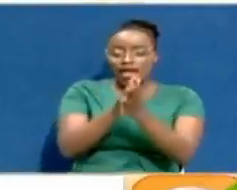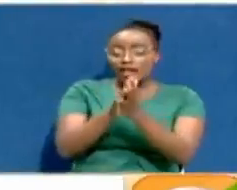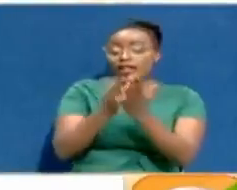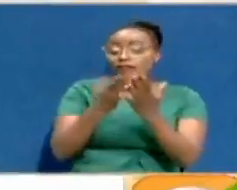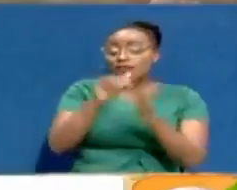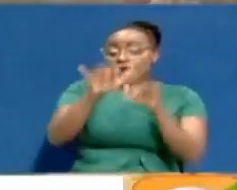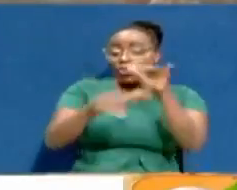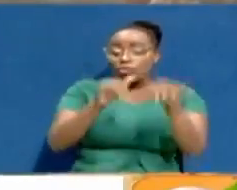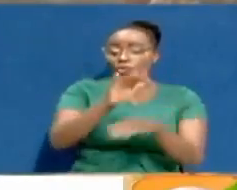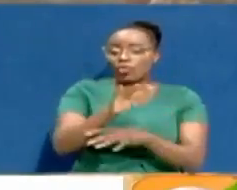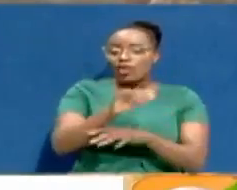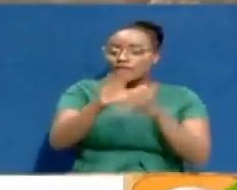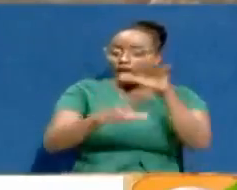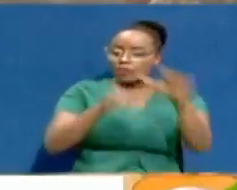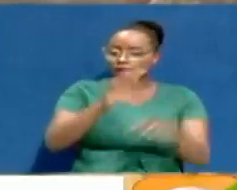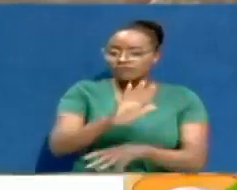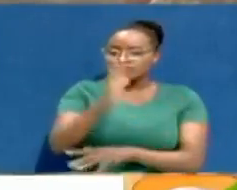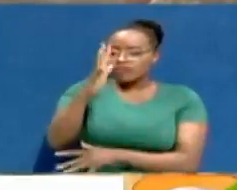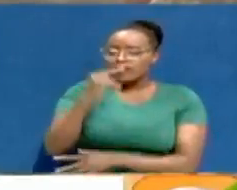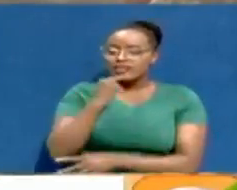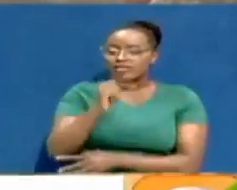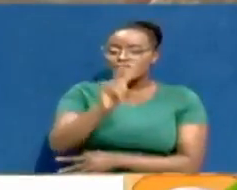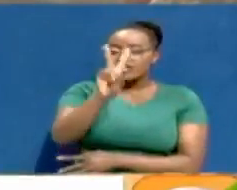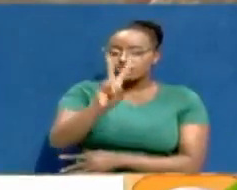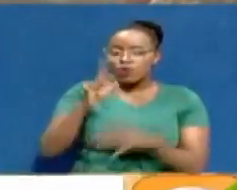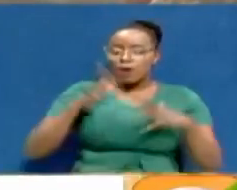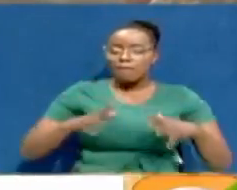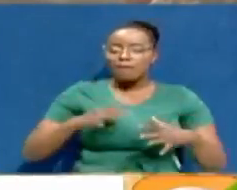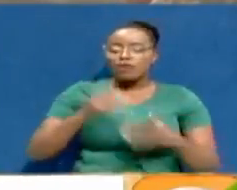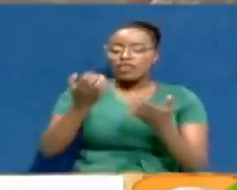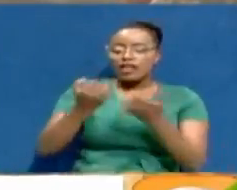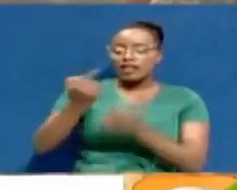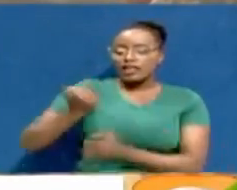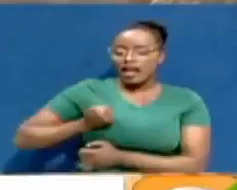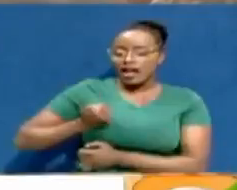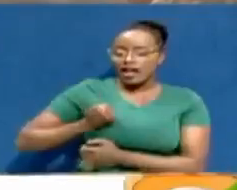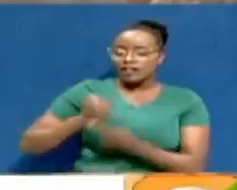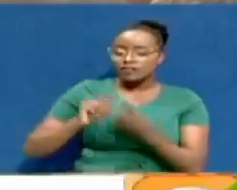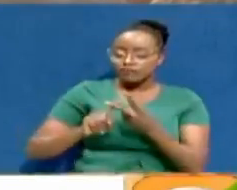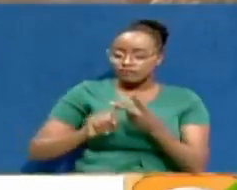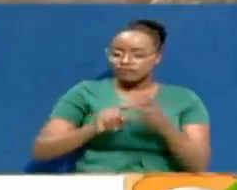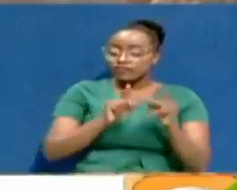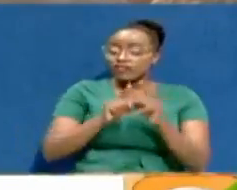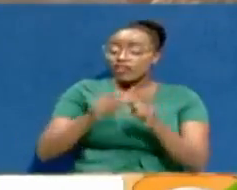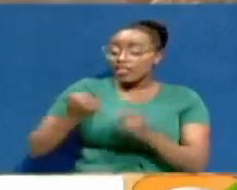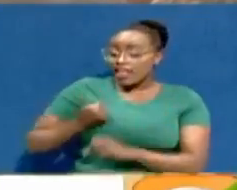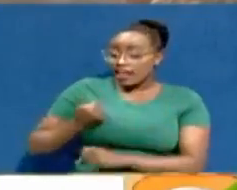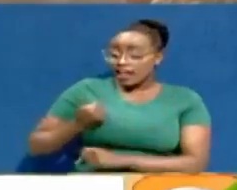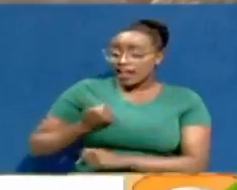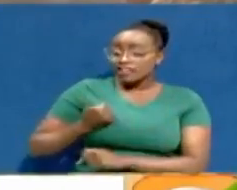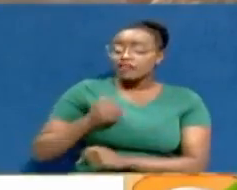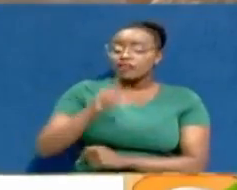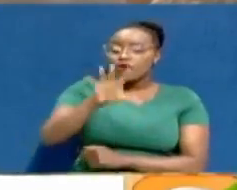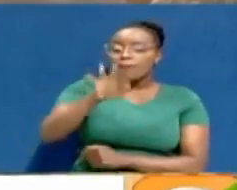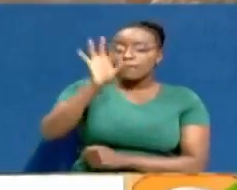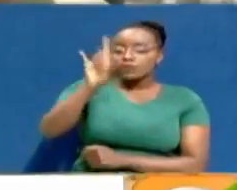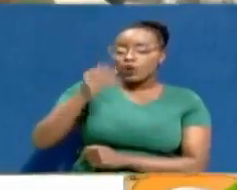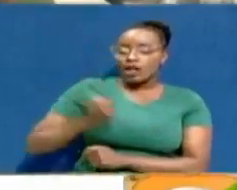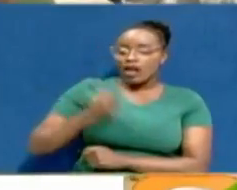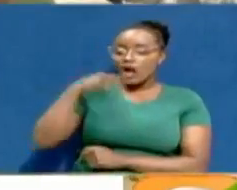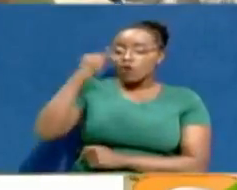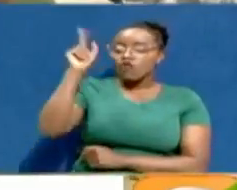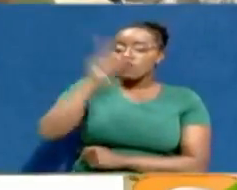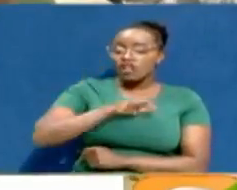wildlife. Wakasema wanataka watu wawili na tunataka msichana na kati ya wasichana tutamchagua msichana